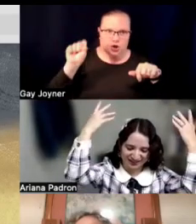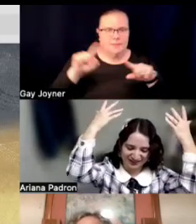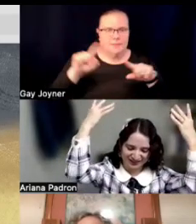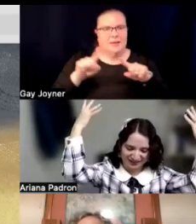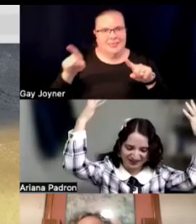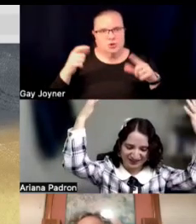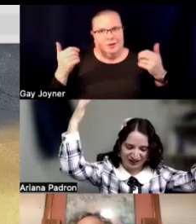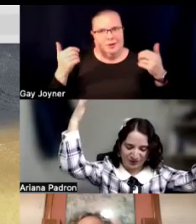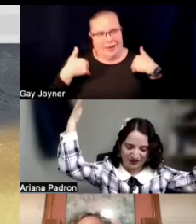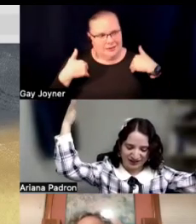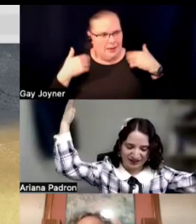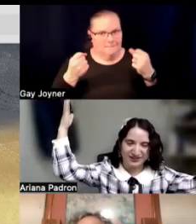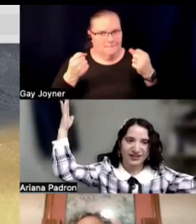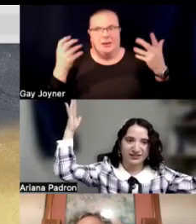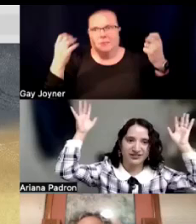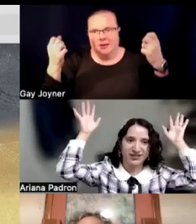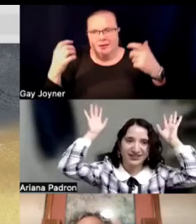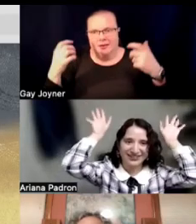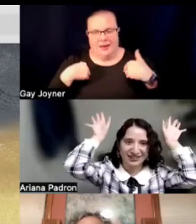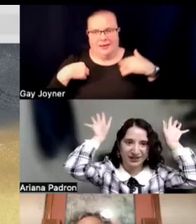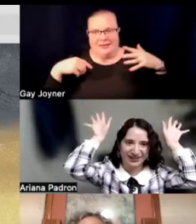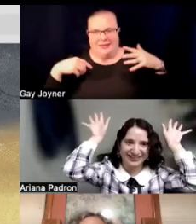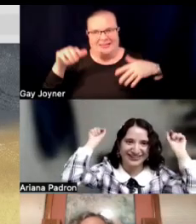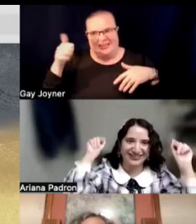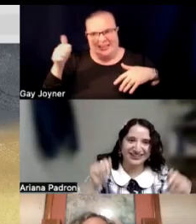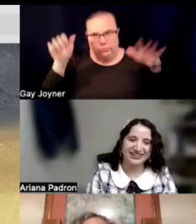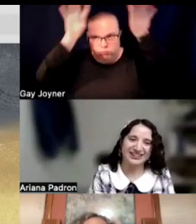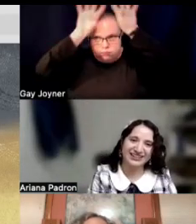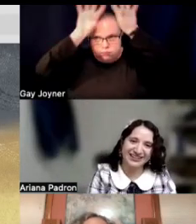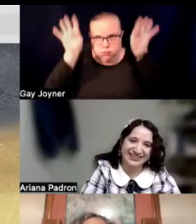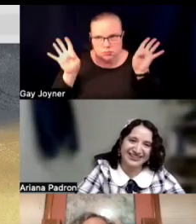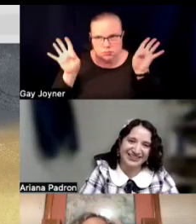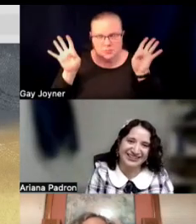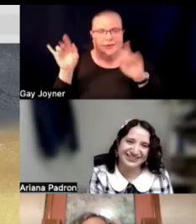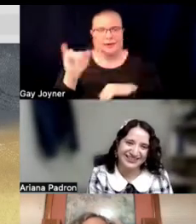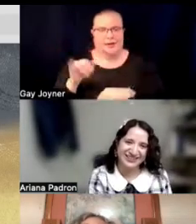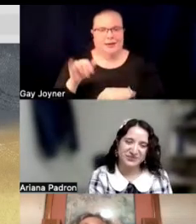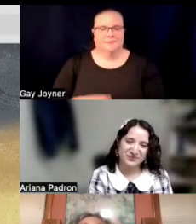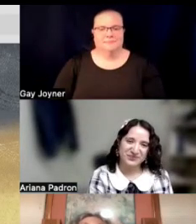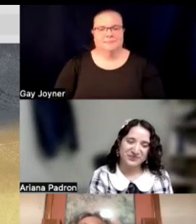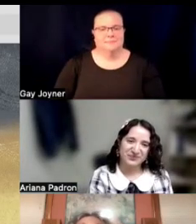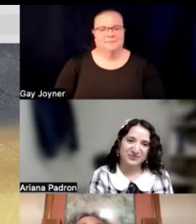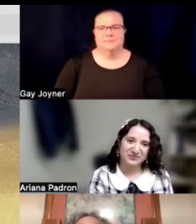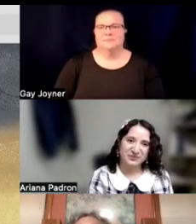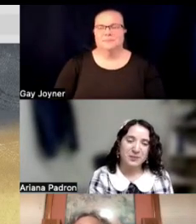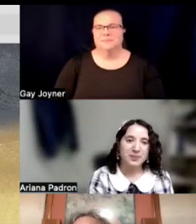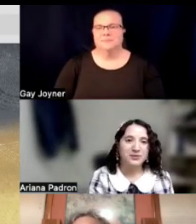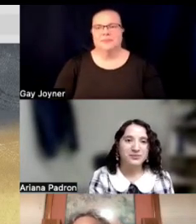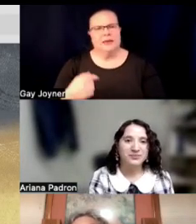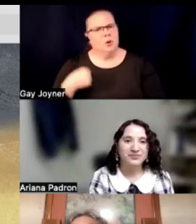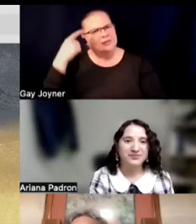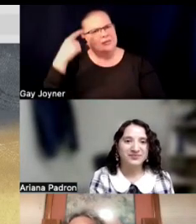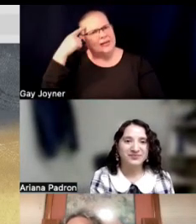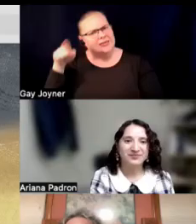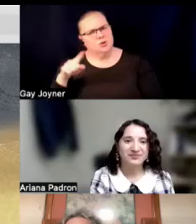has like I would say at least 10 combined. Uh, See, and all I was thinking was that's what you do